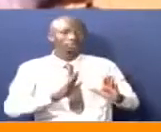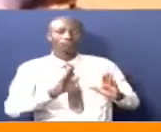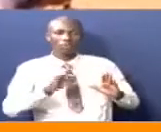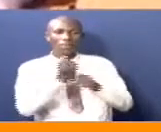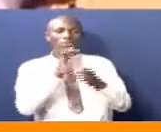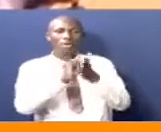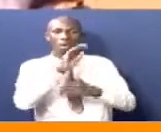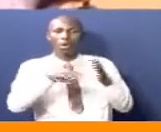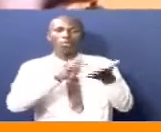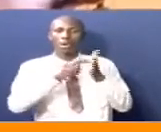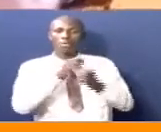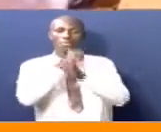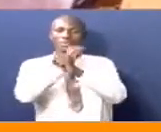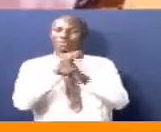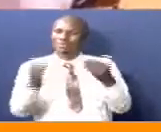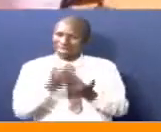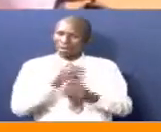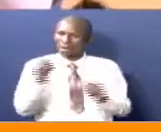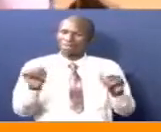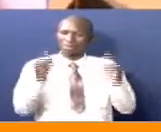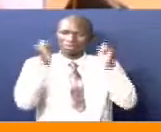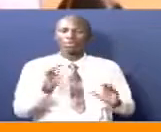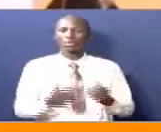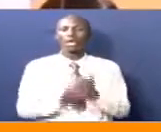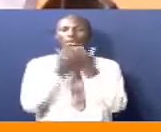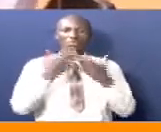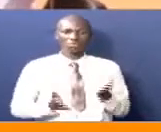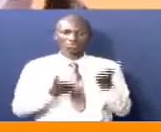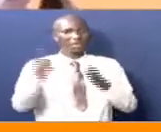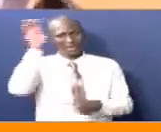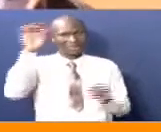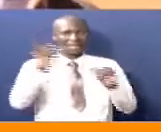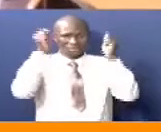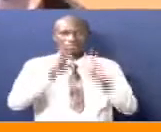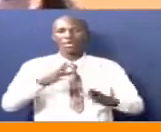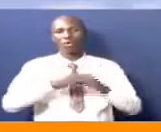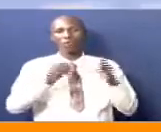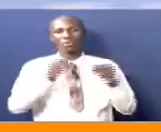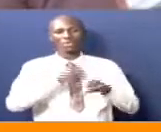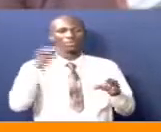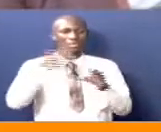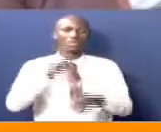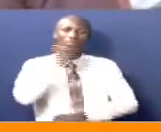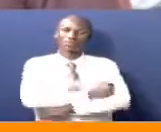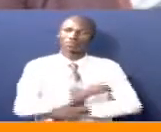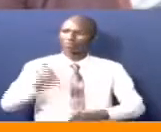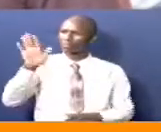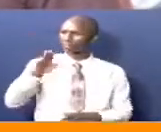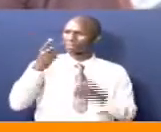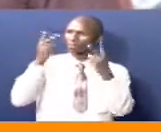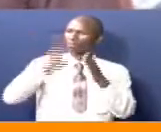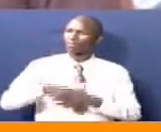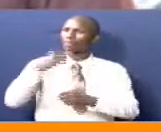ini asubiwa na manyiwa ni matethi kana yo ni kana kukilia kisomo na manyiwa kwithuwa mea ni ilame maskulu ni. As you can